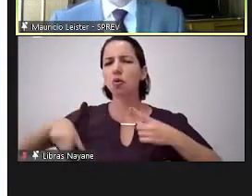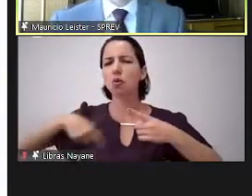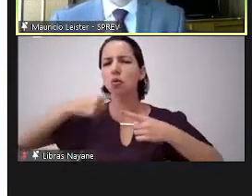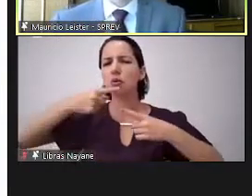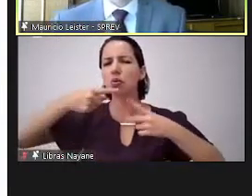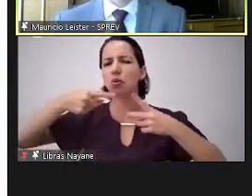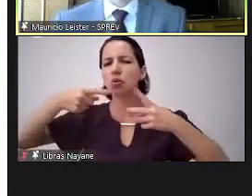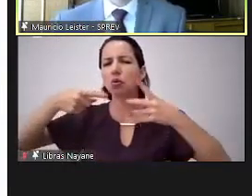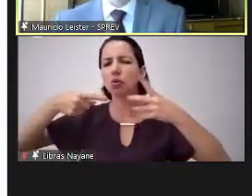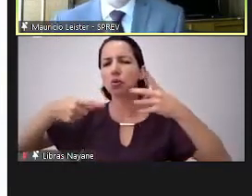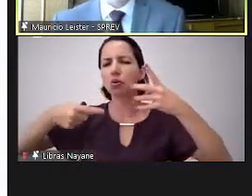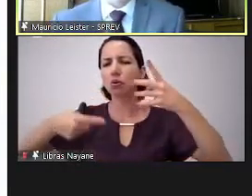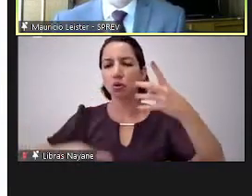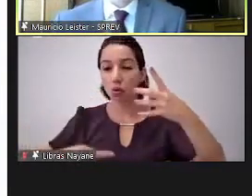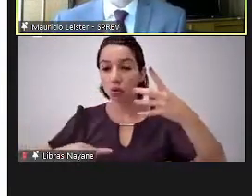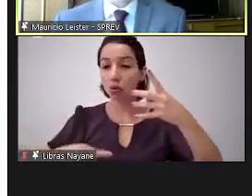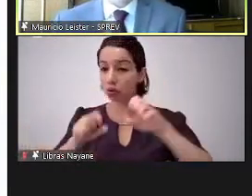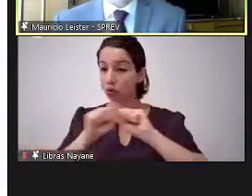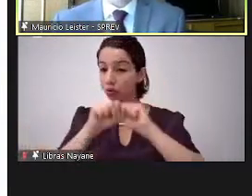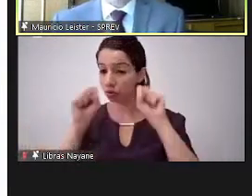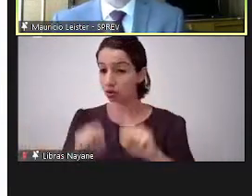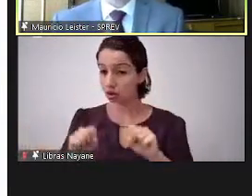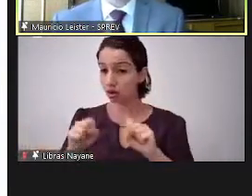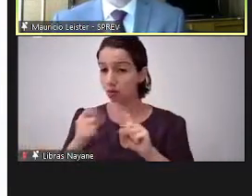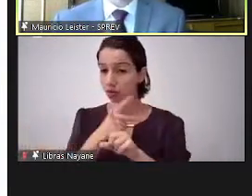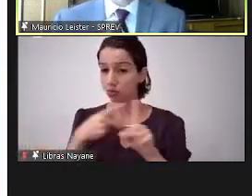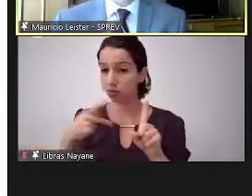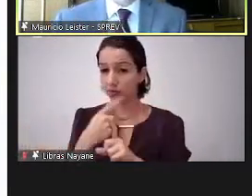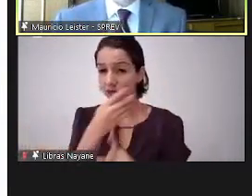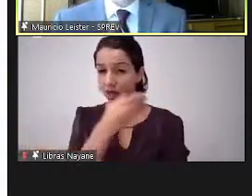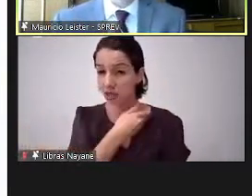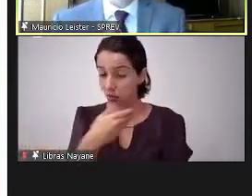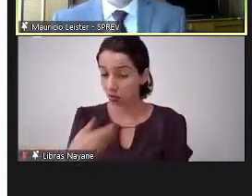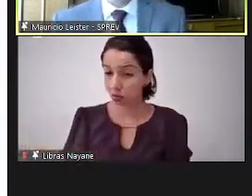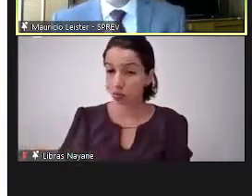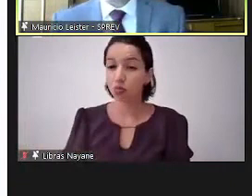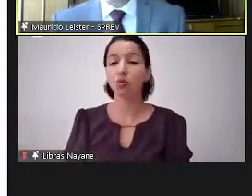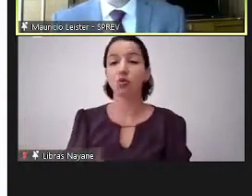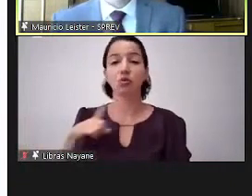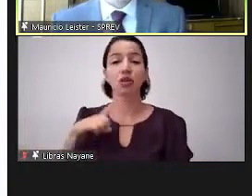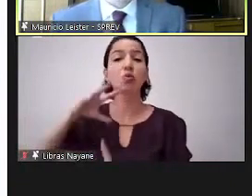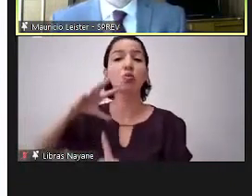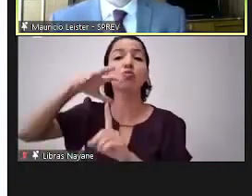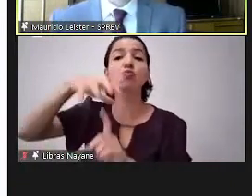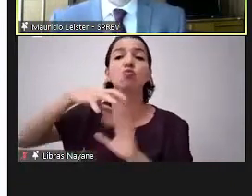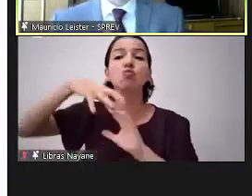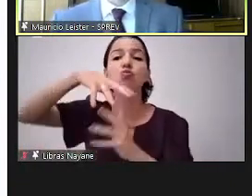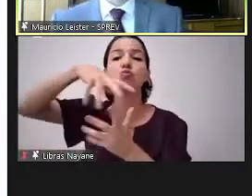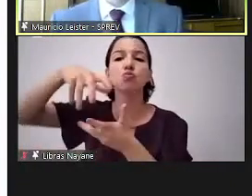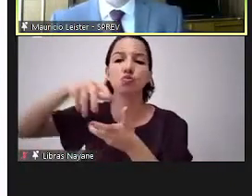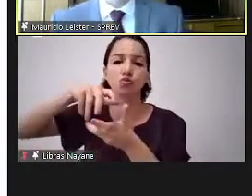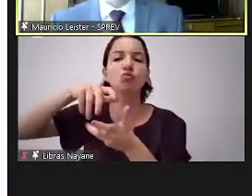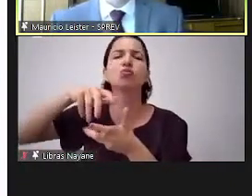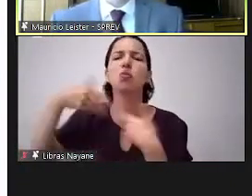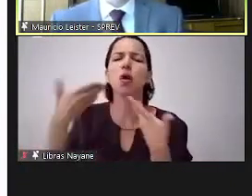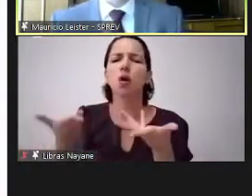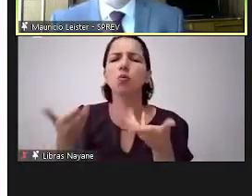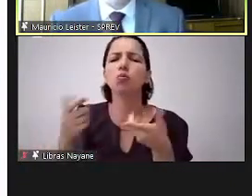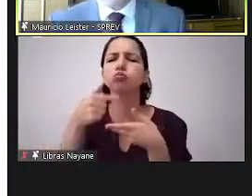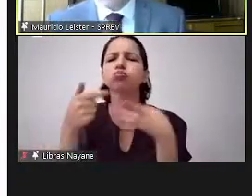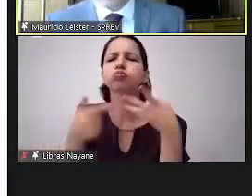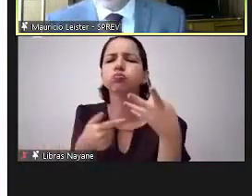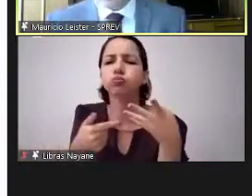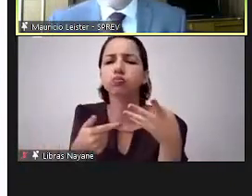before we find the answer of that, we need to understand what is the demographic dynamic and what is the market trend, the labor market